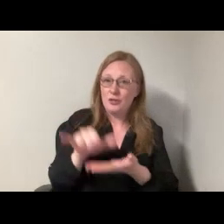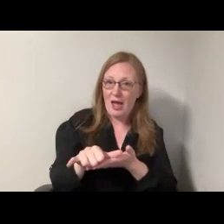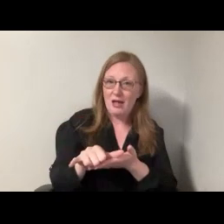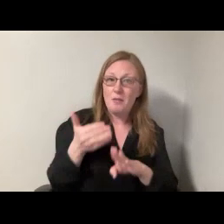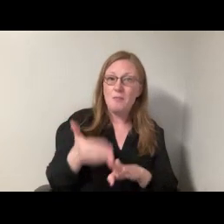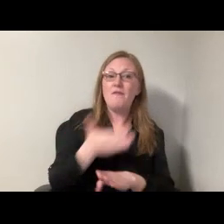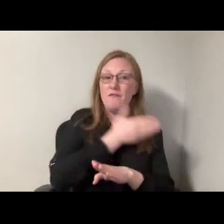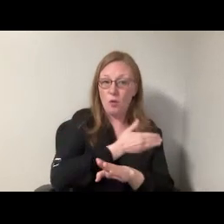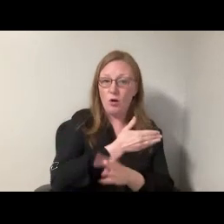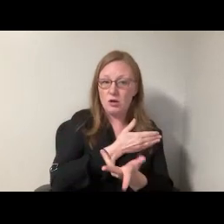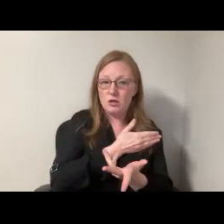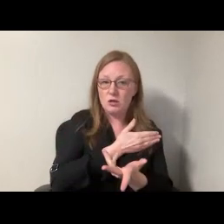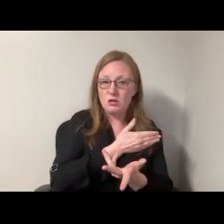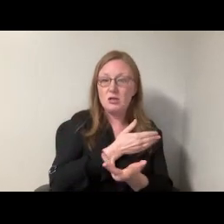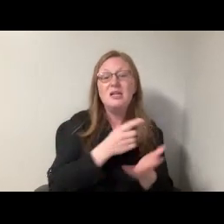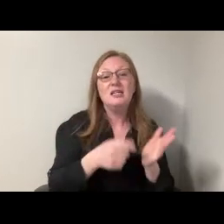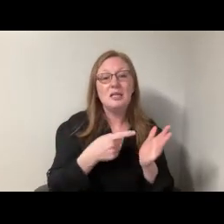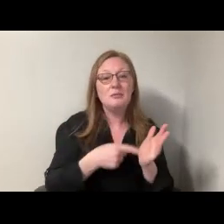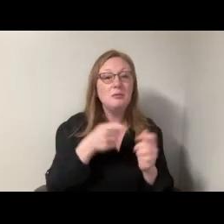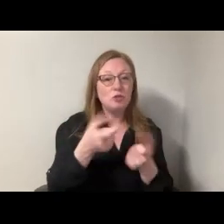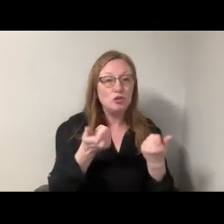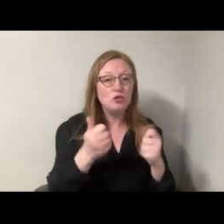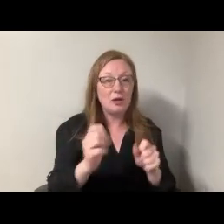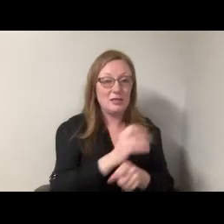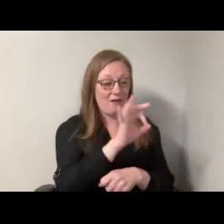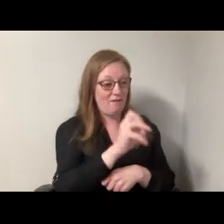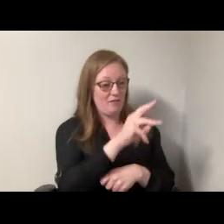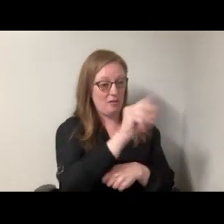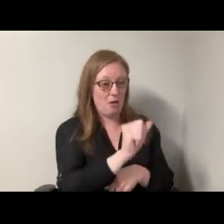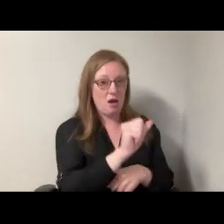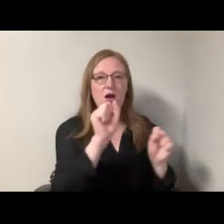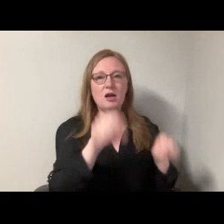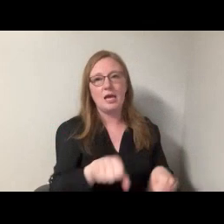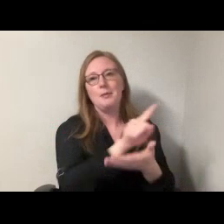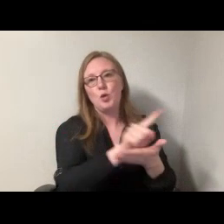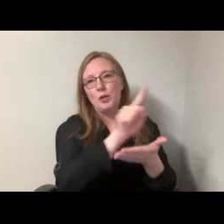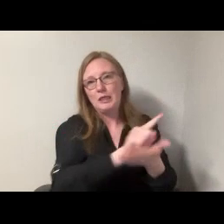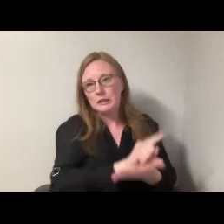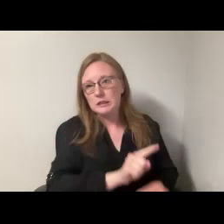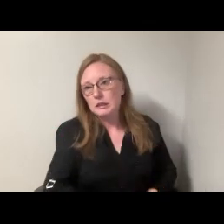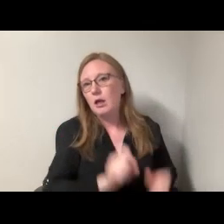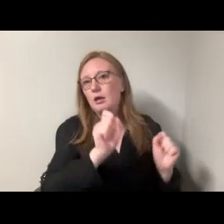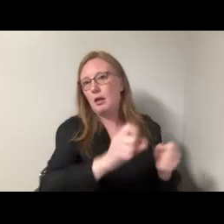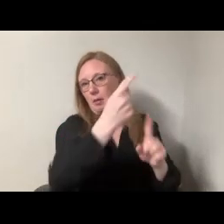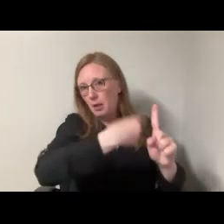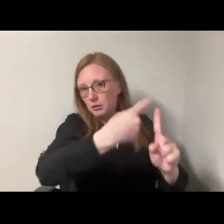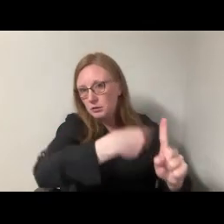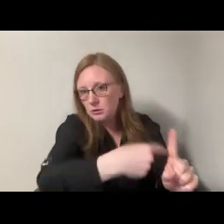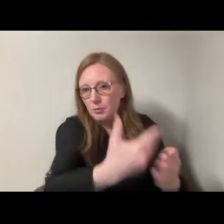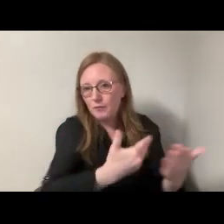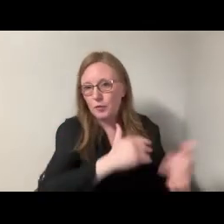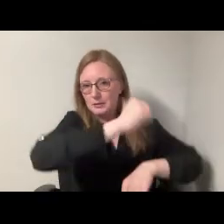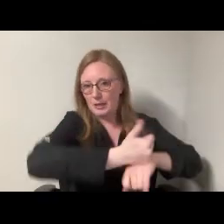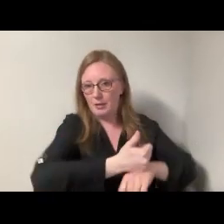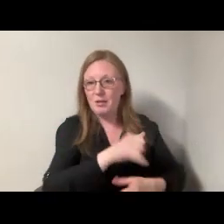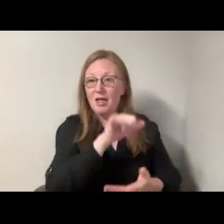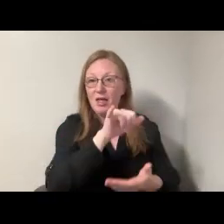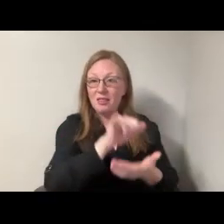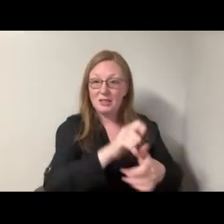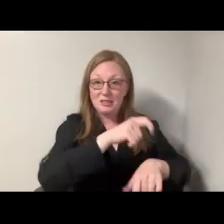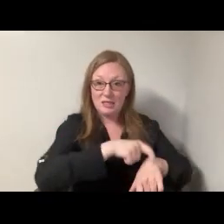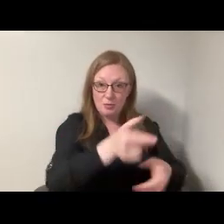work with, some of it, especially if you're trying to get it from FEMA, it's going to take weeks to months to get it. That's from the time you